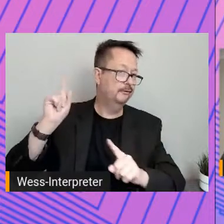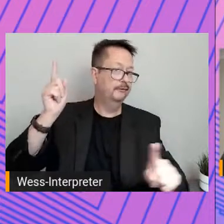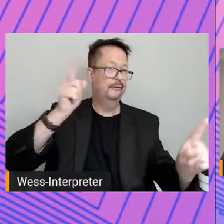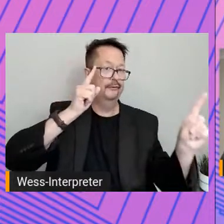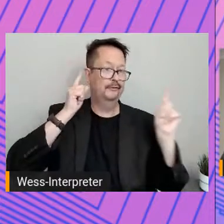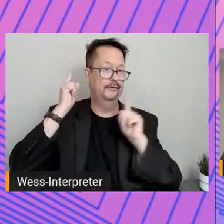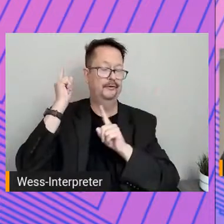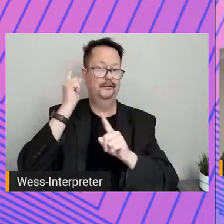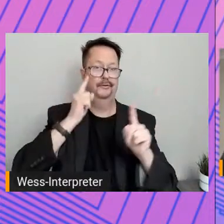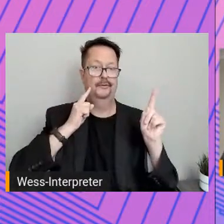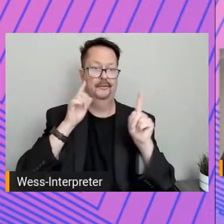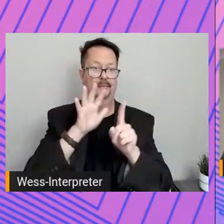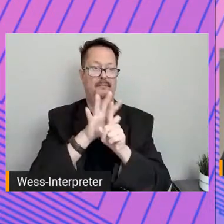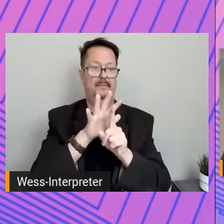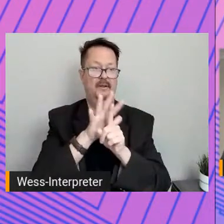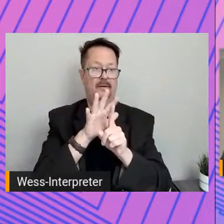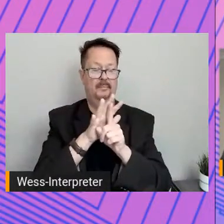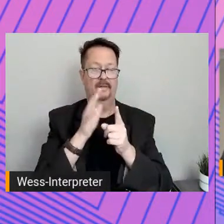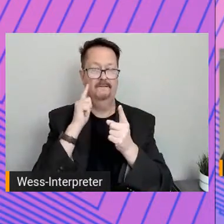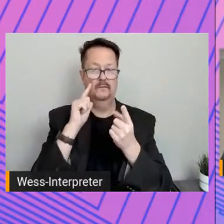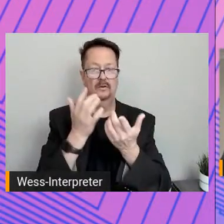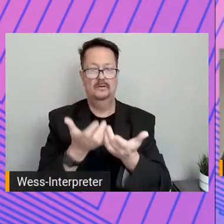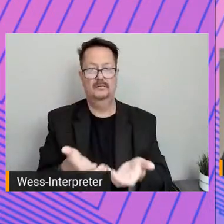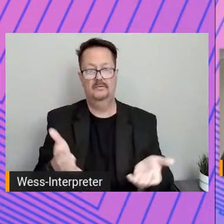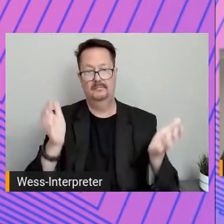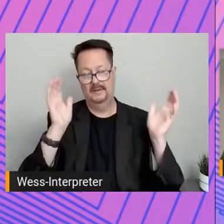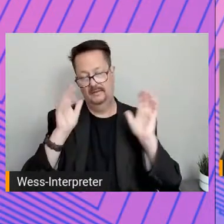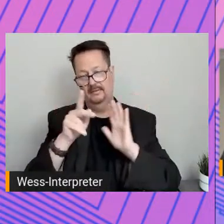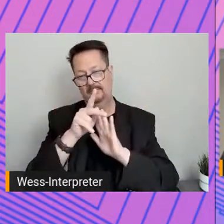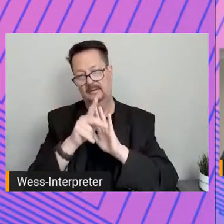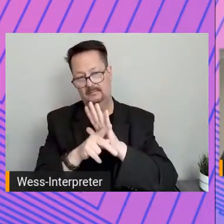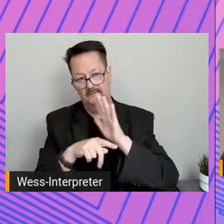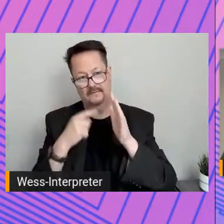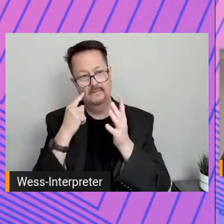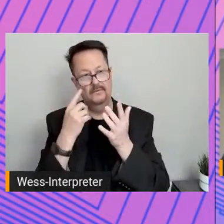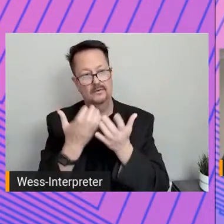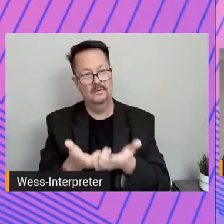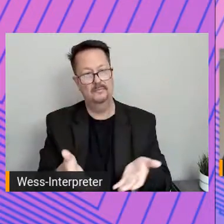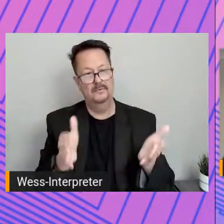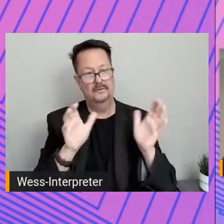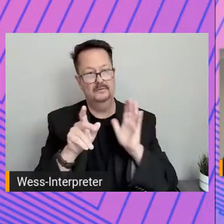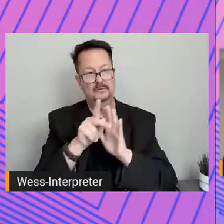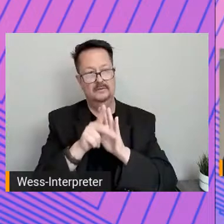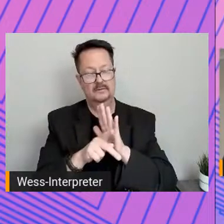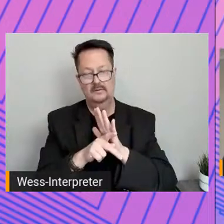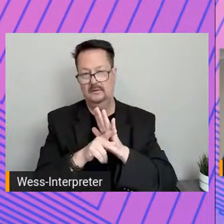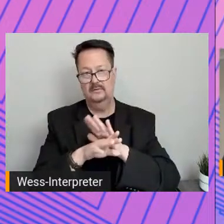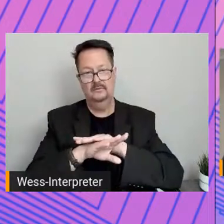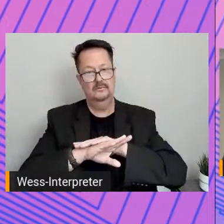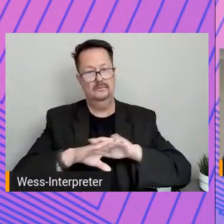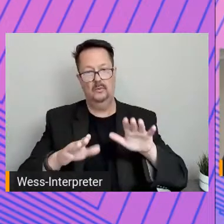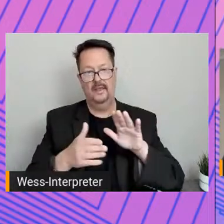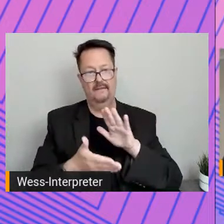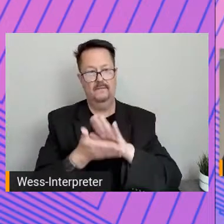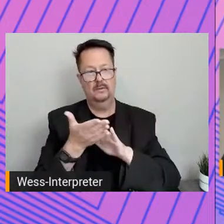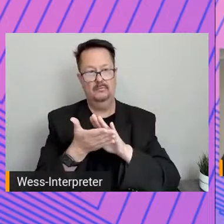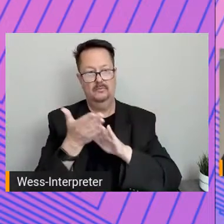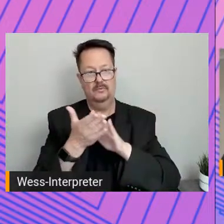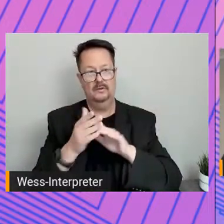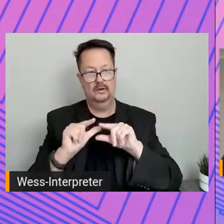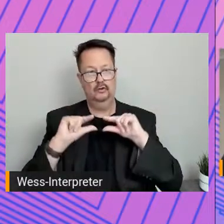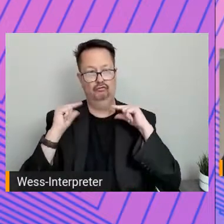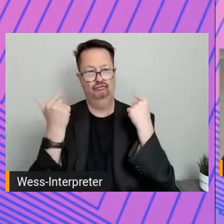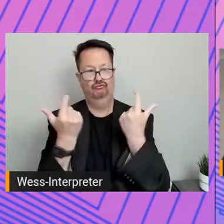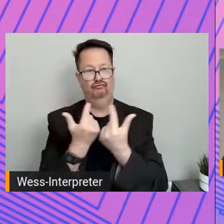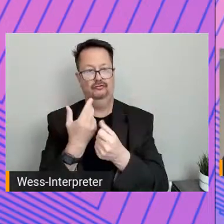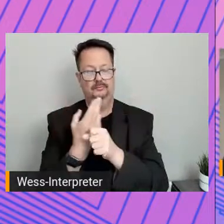very popular amongst container, the principles when it comes to container security is to not have your containers running as a root user, because you don't